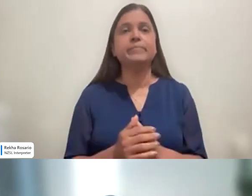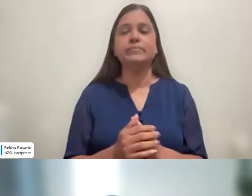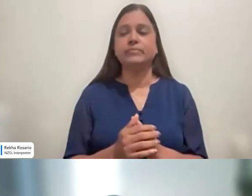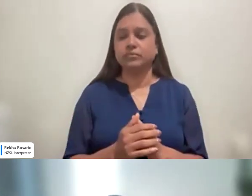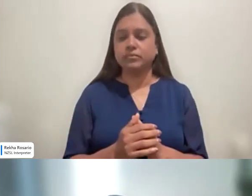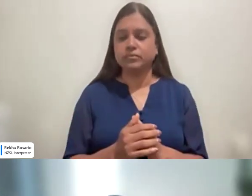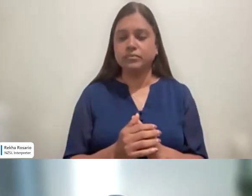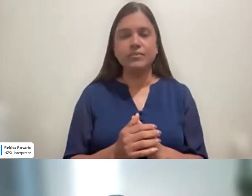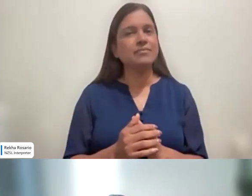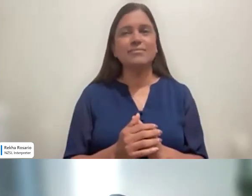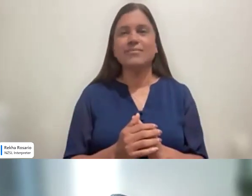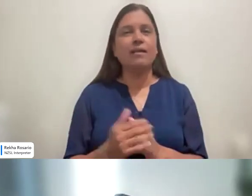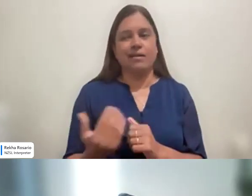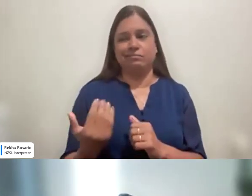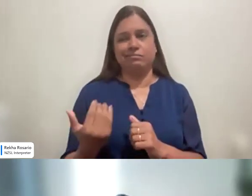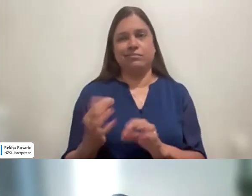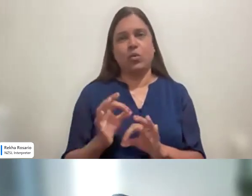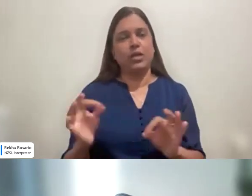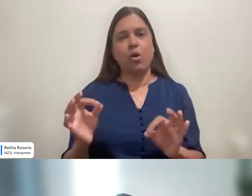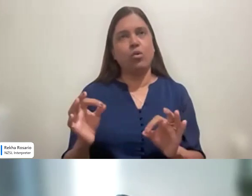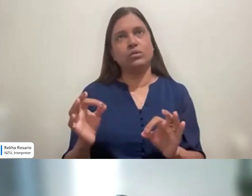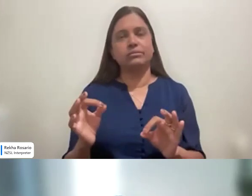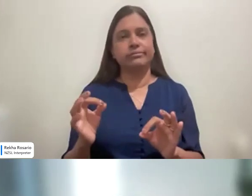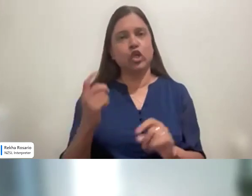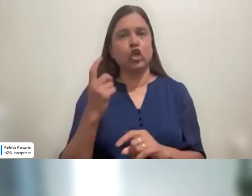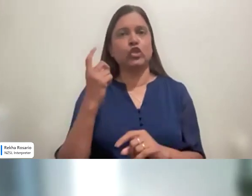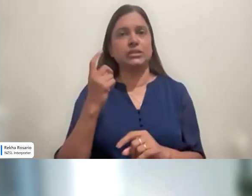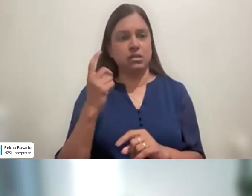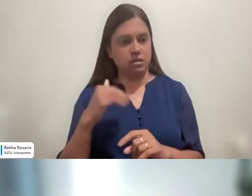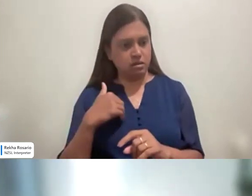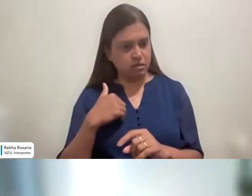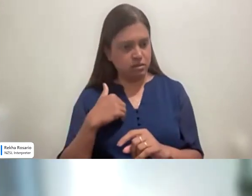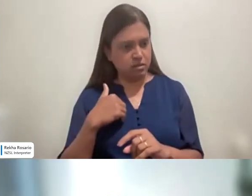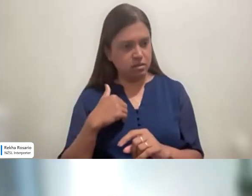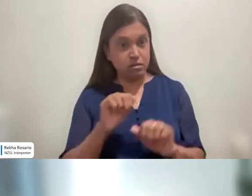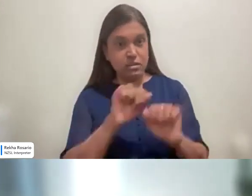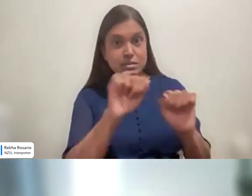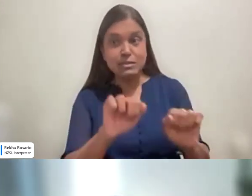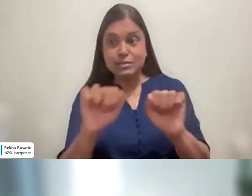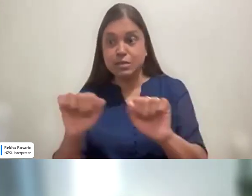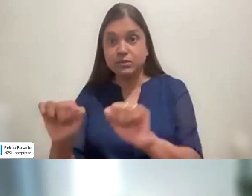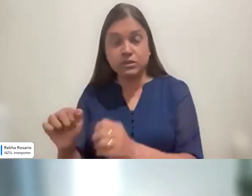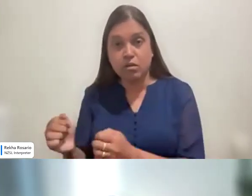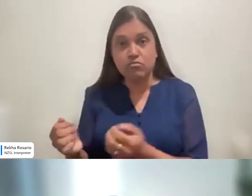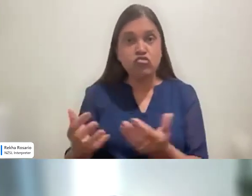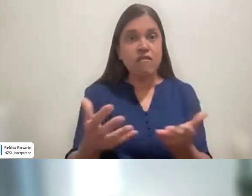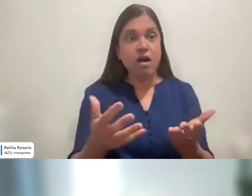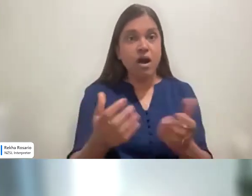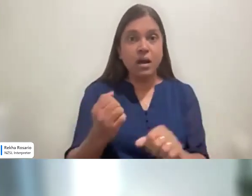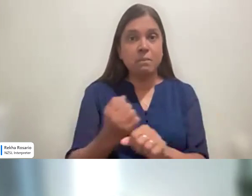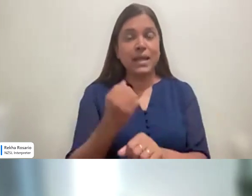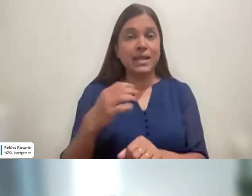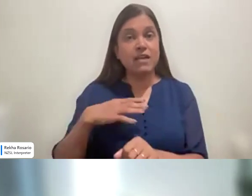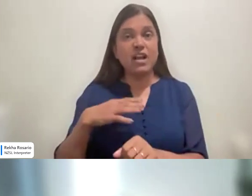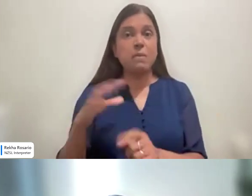we don't consider providing all these systems and making it available as